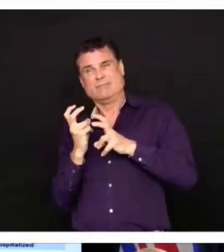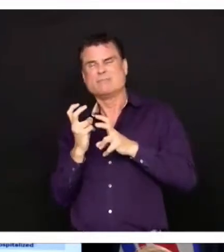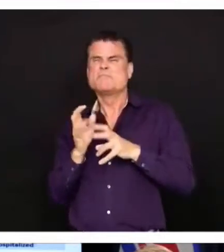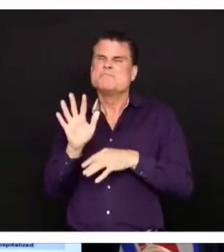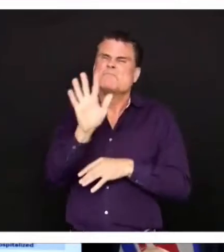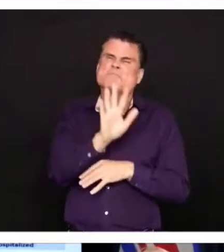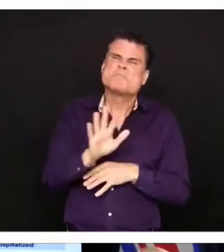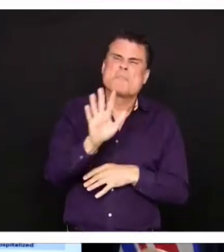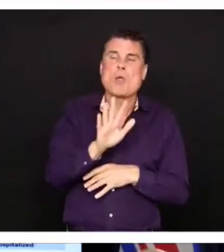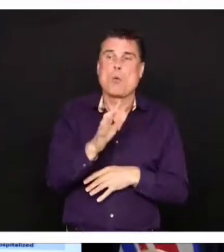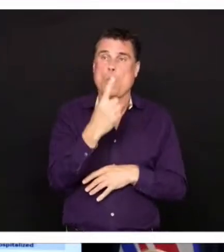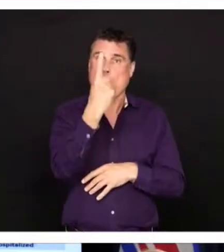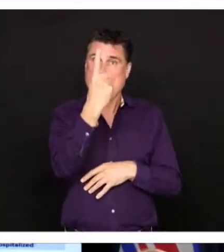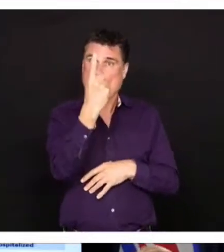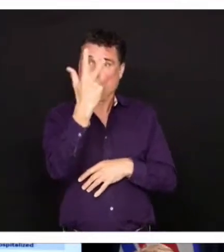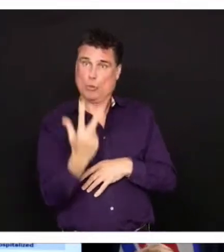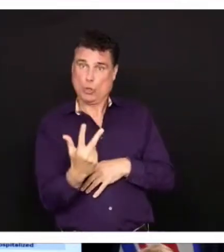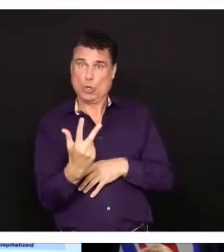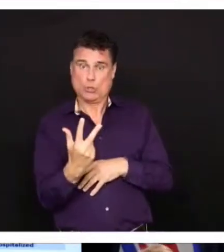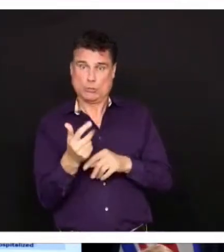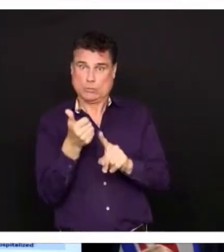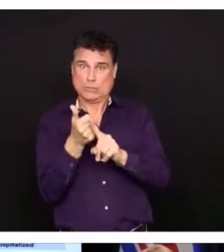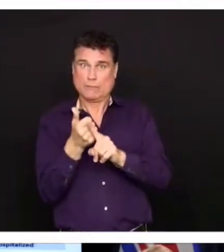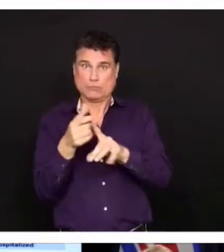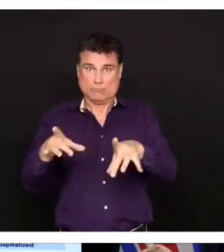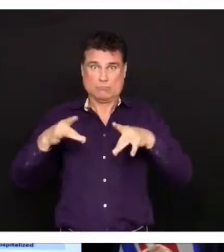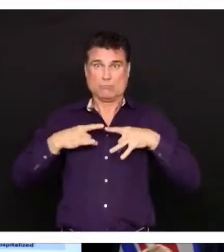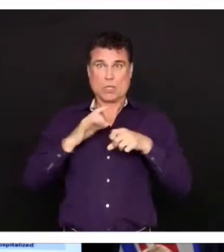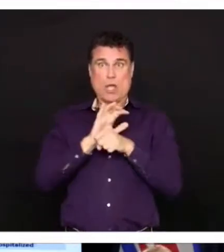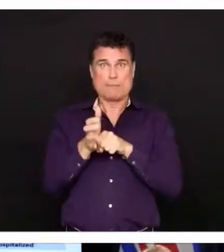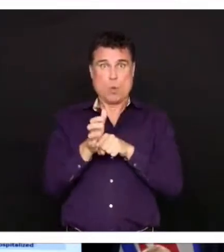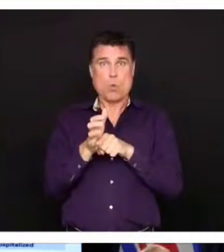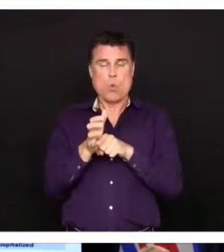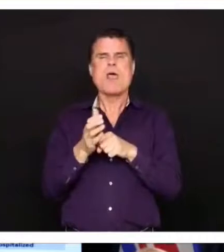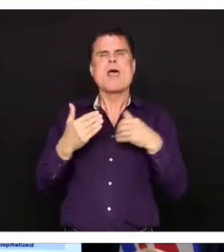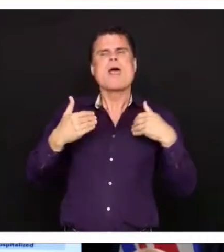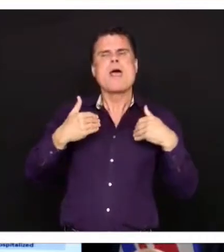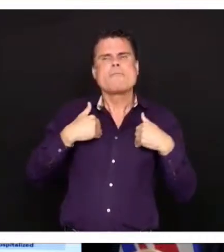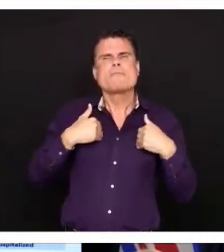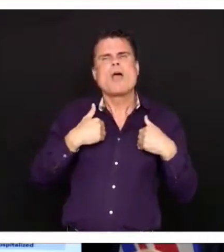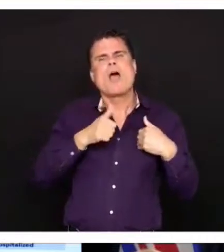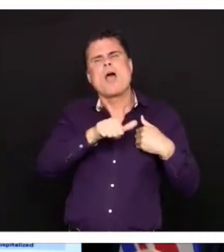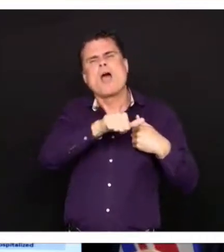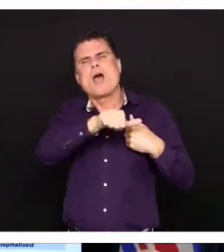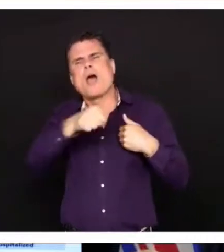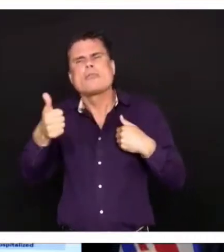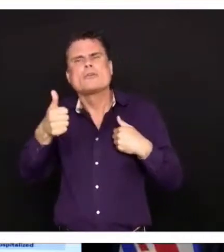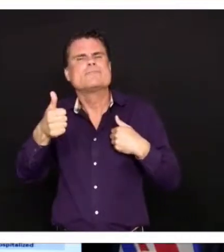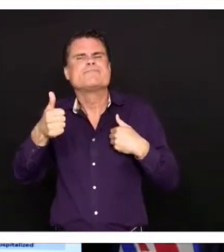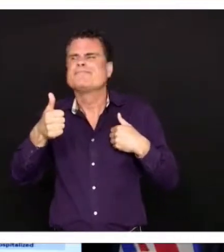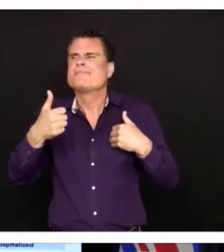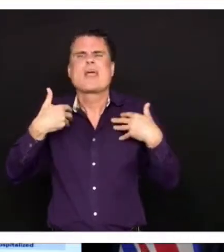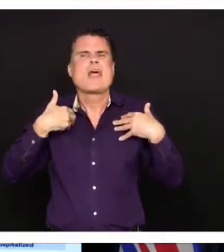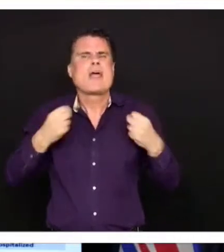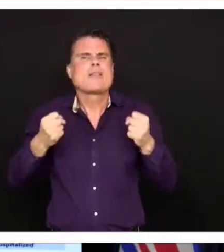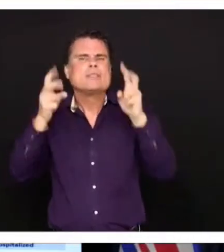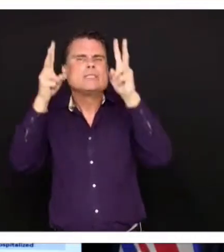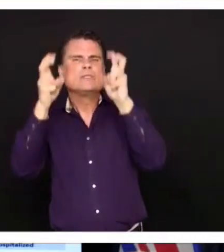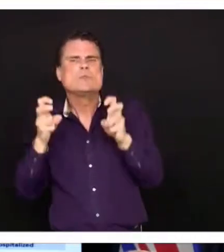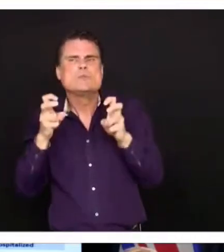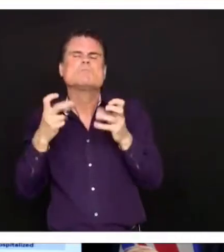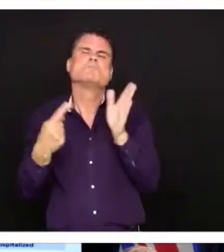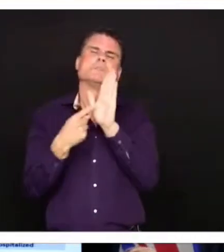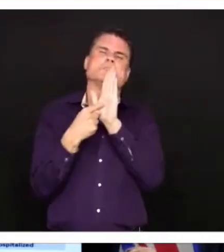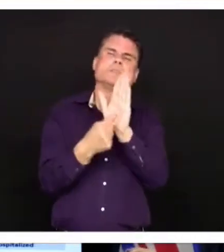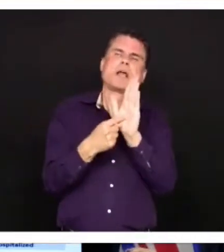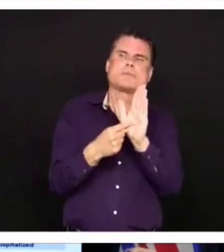illnesses like cancer or diabetes or other things that make you more likely to have more severe illness. As of the